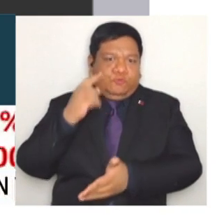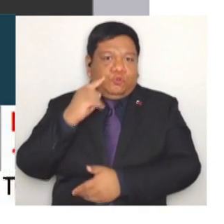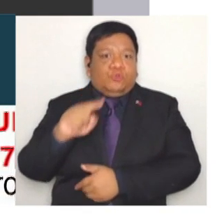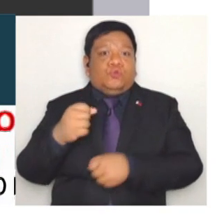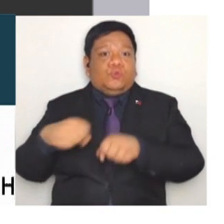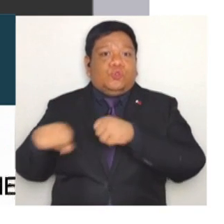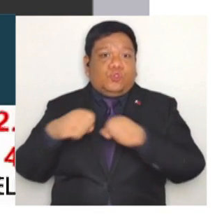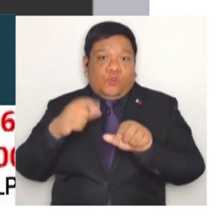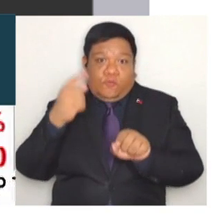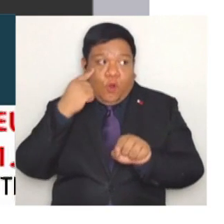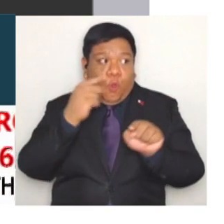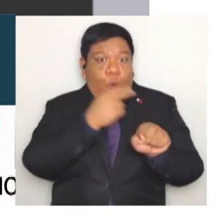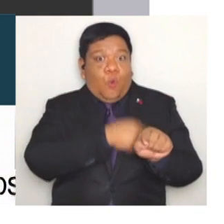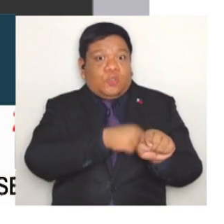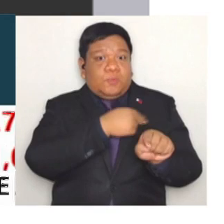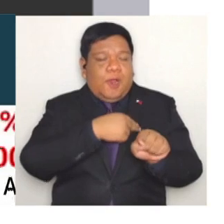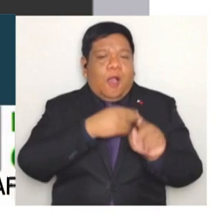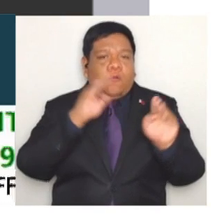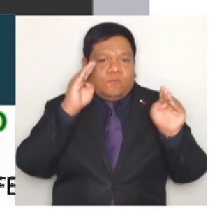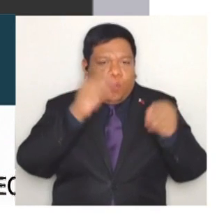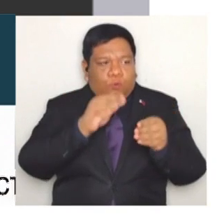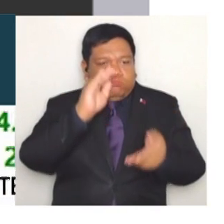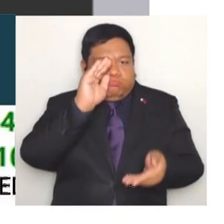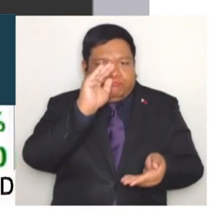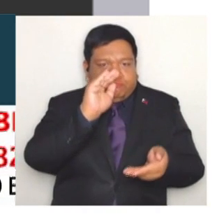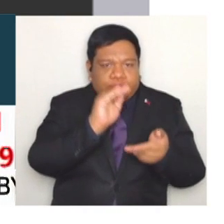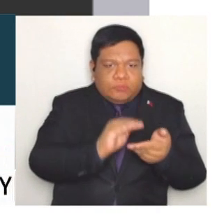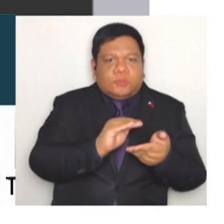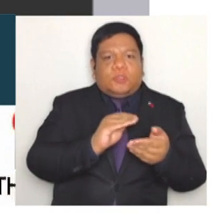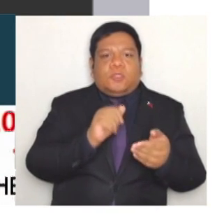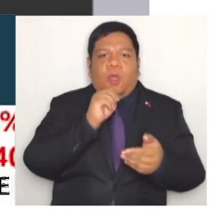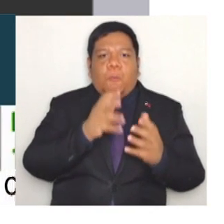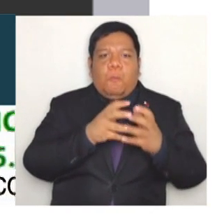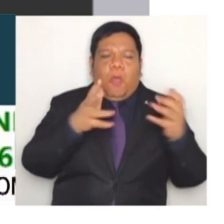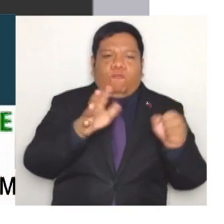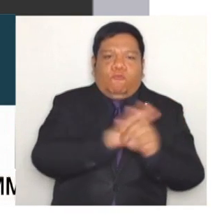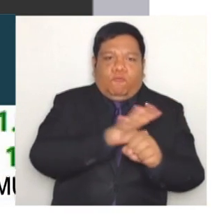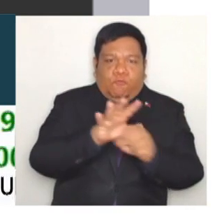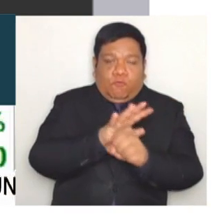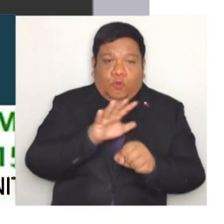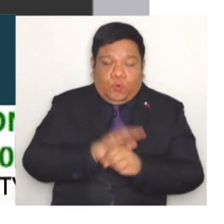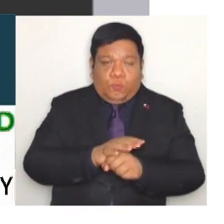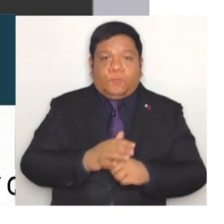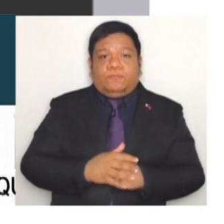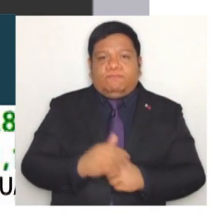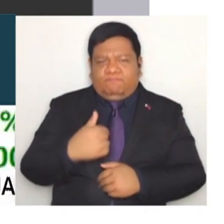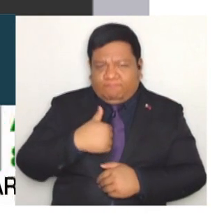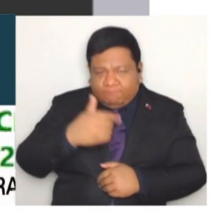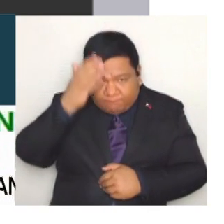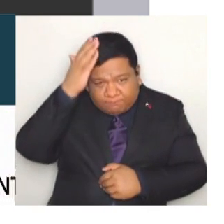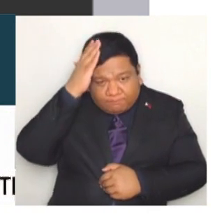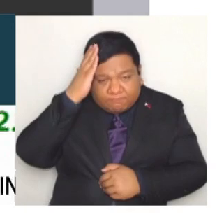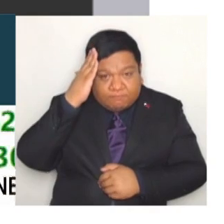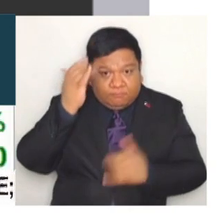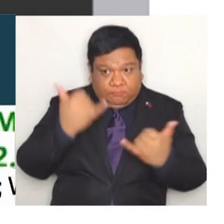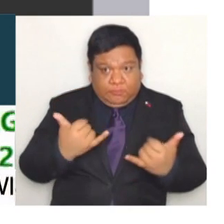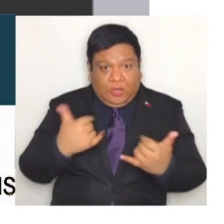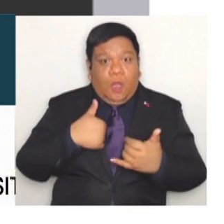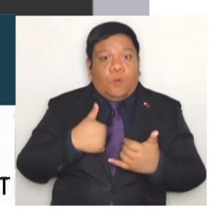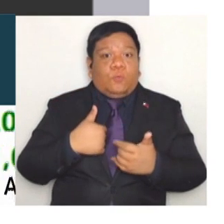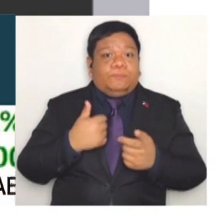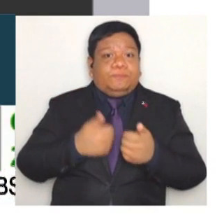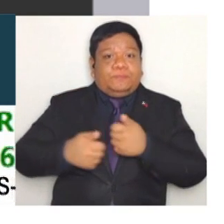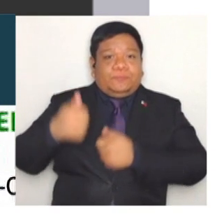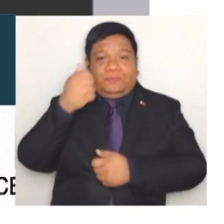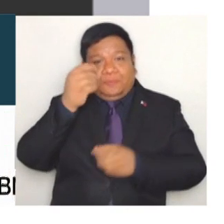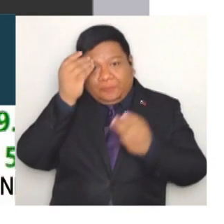natin will reduce yung pagka-overwhelm. Nanawawagan ako as acting mayor,